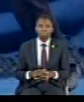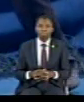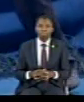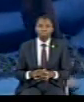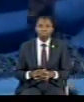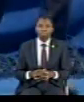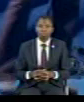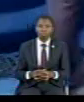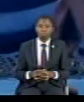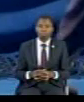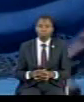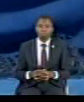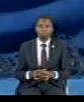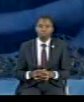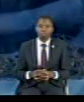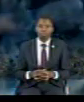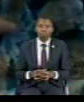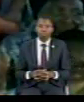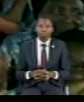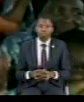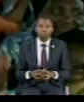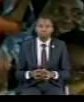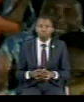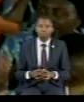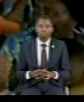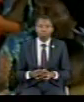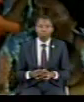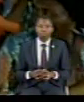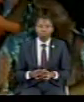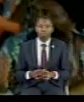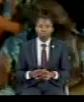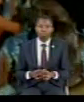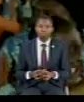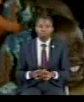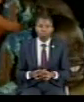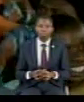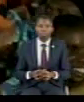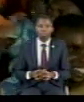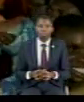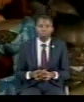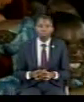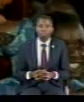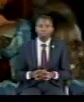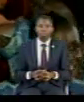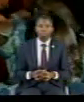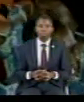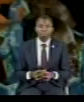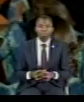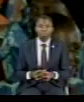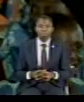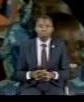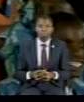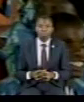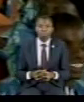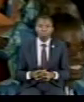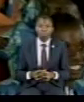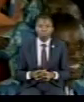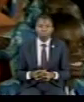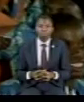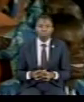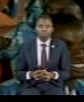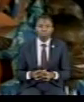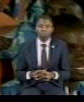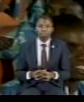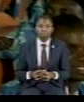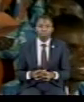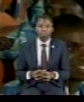an interpreter, please. An interpreter. So interpret. An interpreter. Interpreter, please,